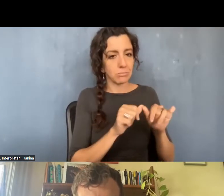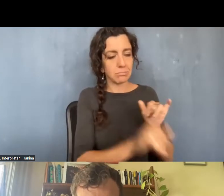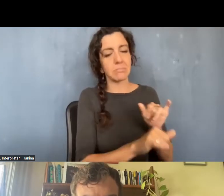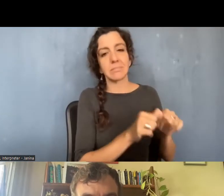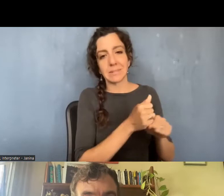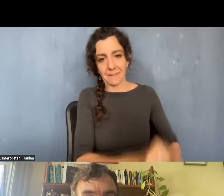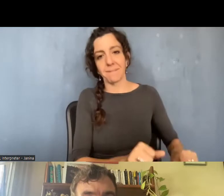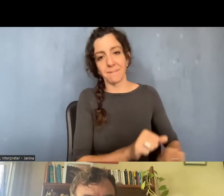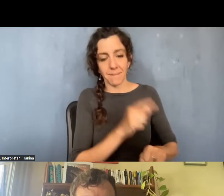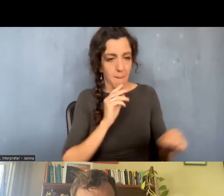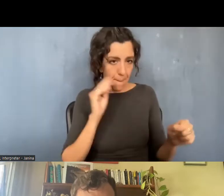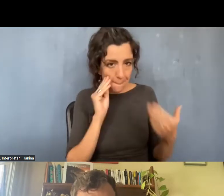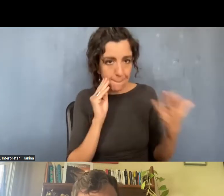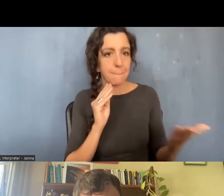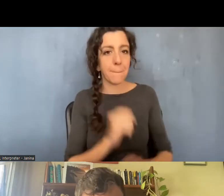quote.